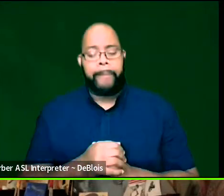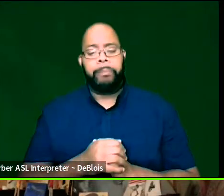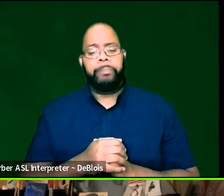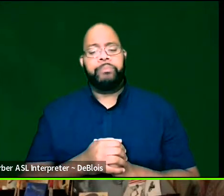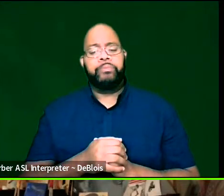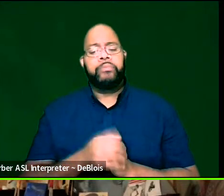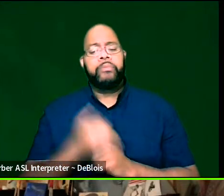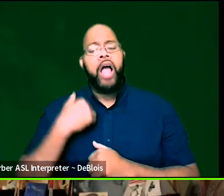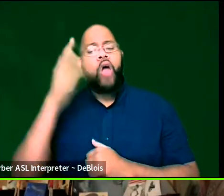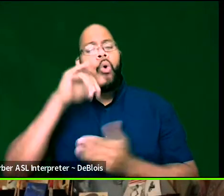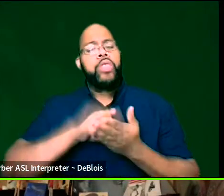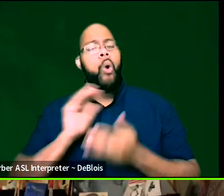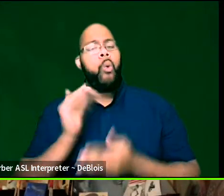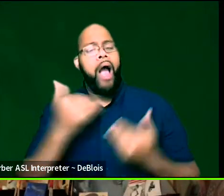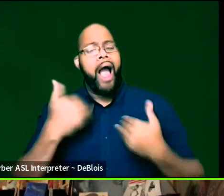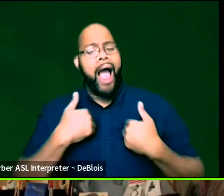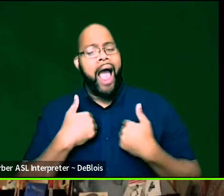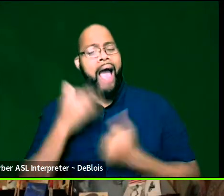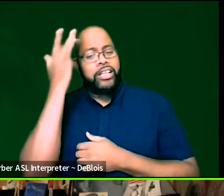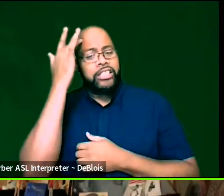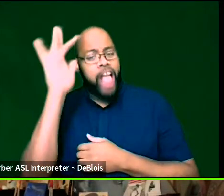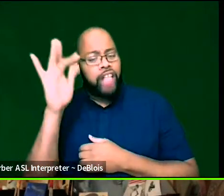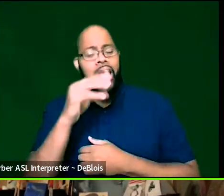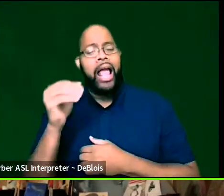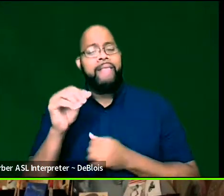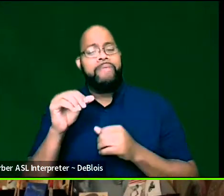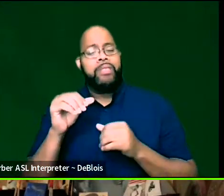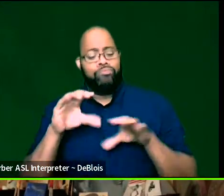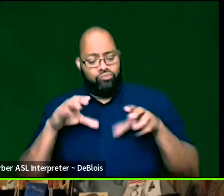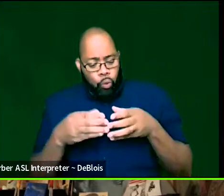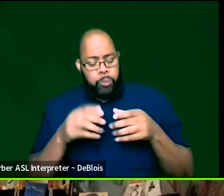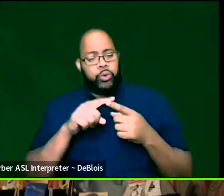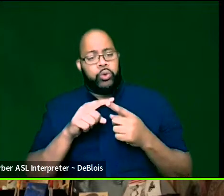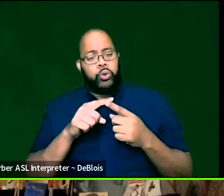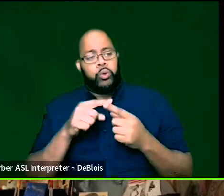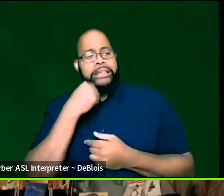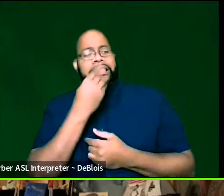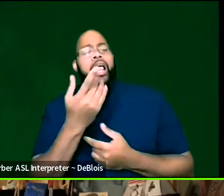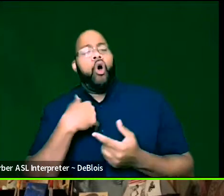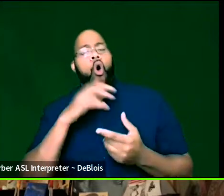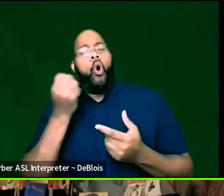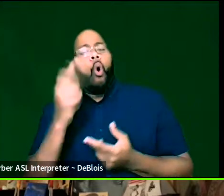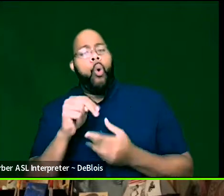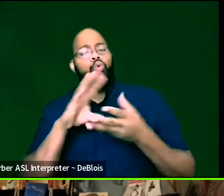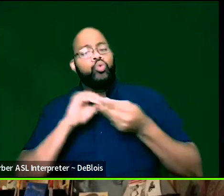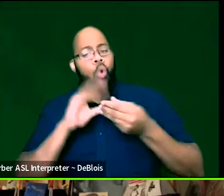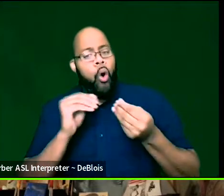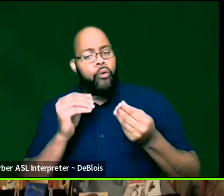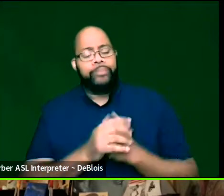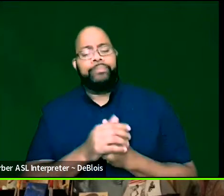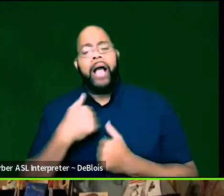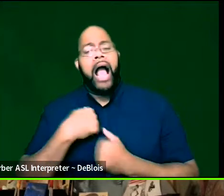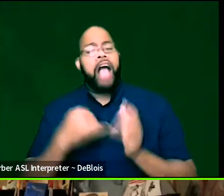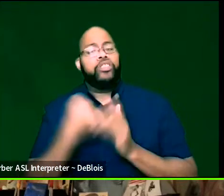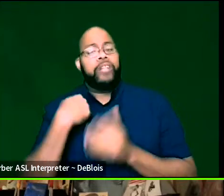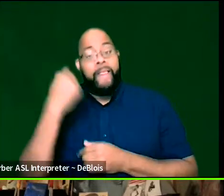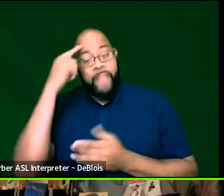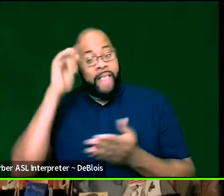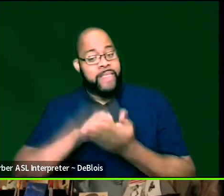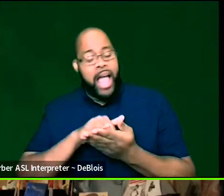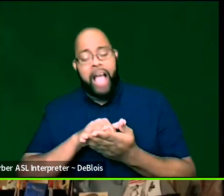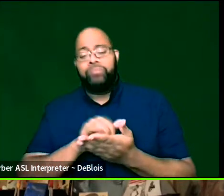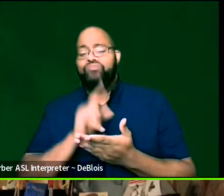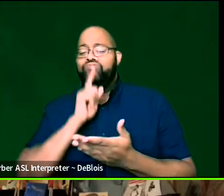I know that we have the intelligence and the agency to tell our own story. And I just think that that's just